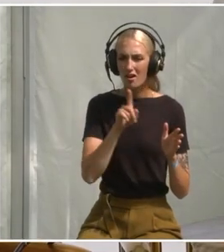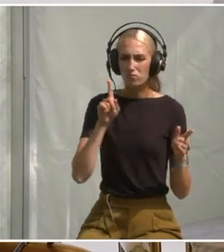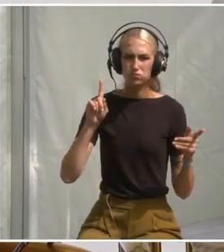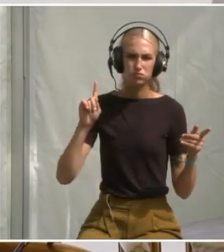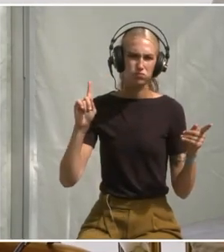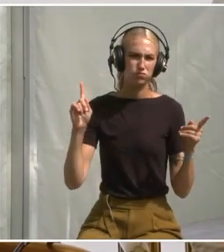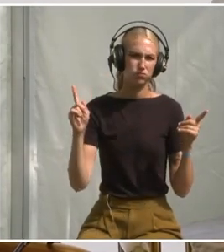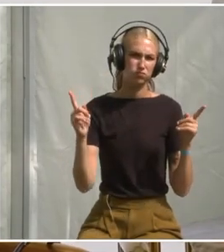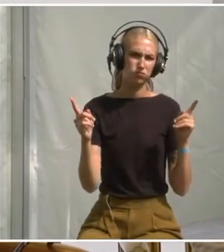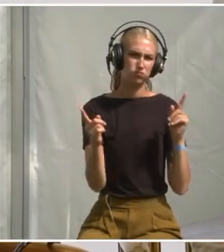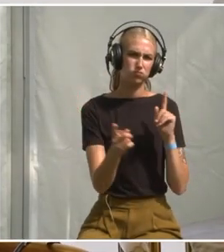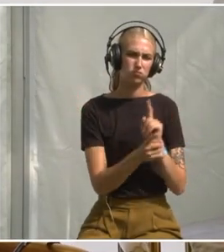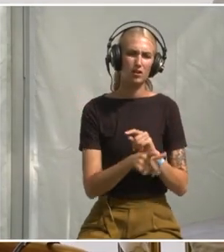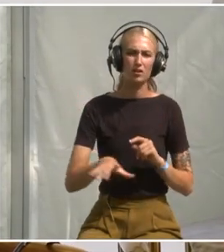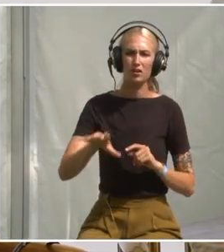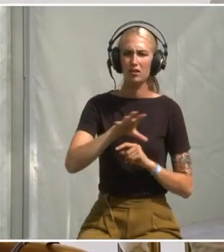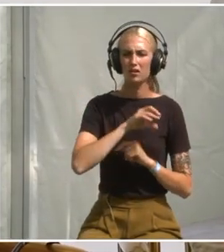So everyone has heard about,